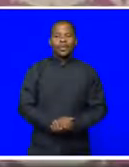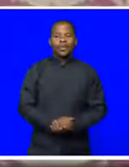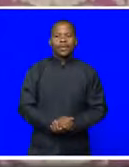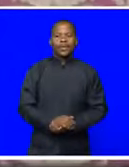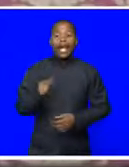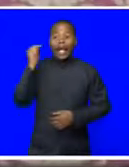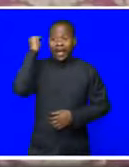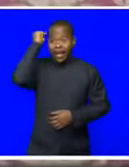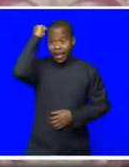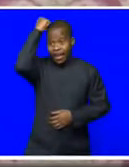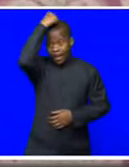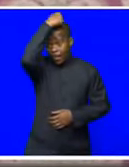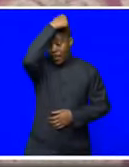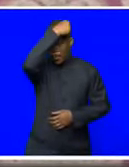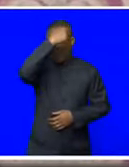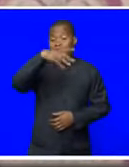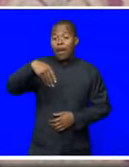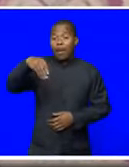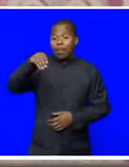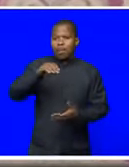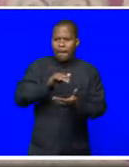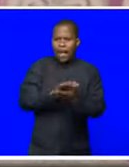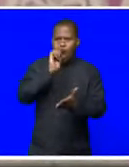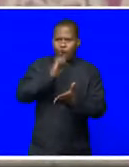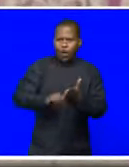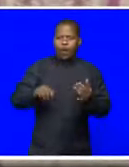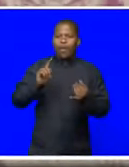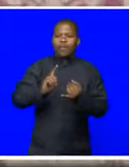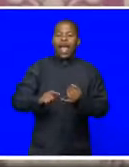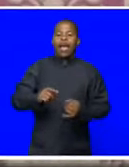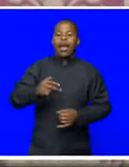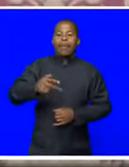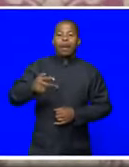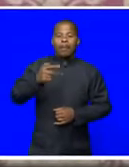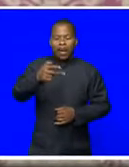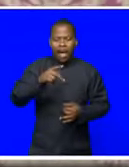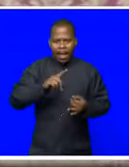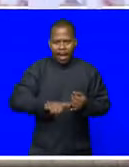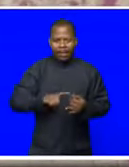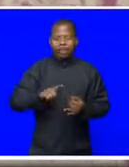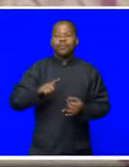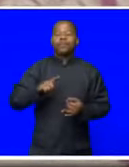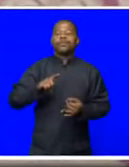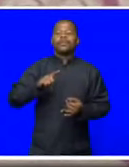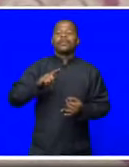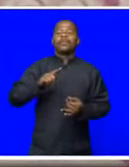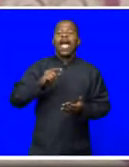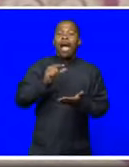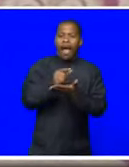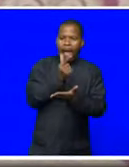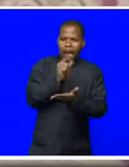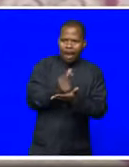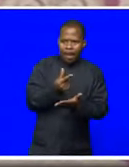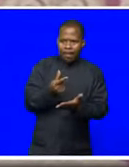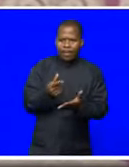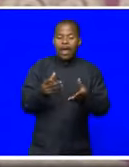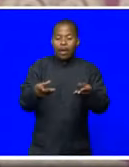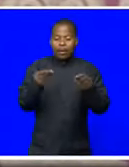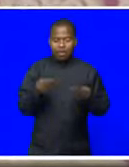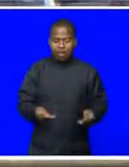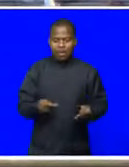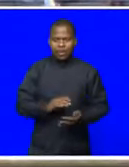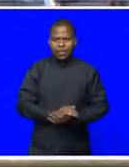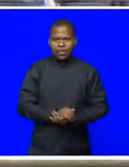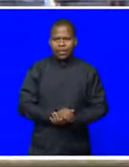His Majesty King Mswati III today received letters of credence from the Ambassador of Portugal to Eswatini and the Ambassador of Ghana to